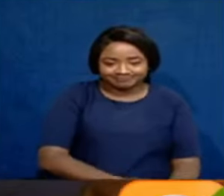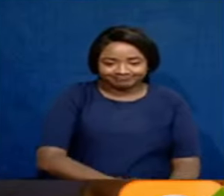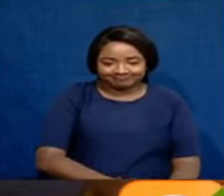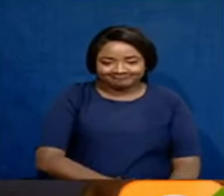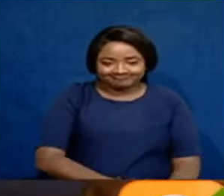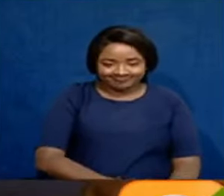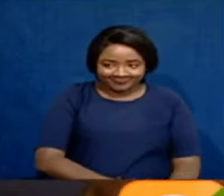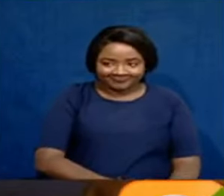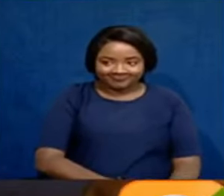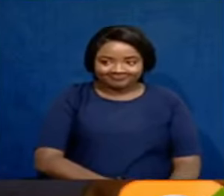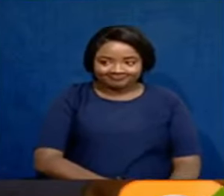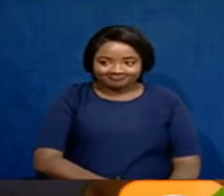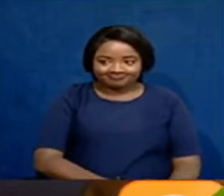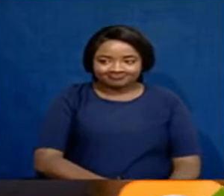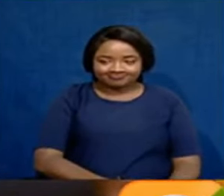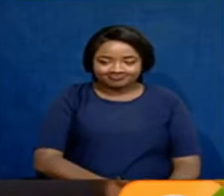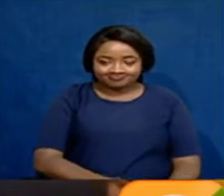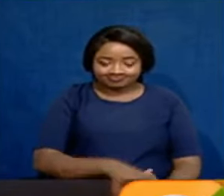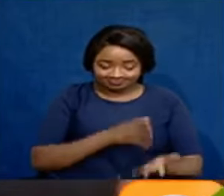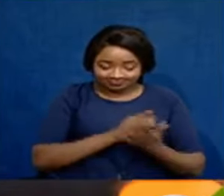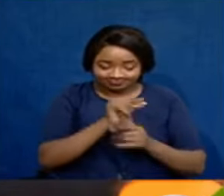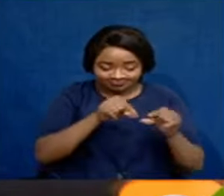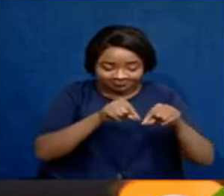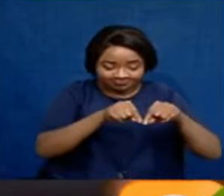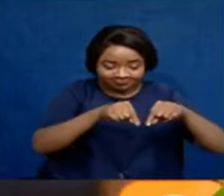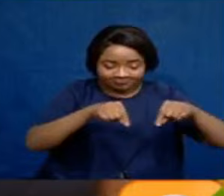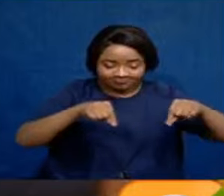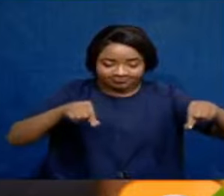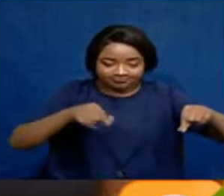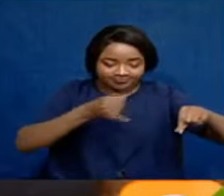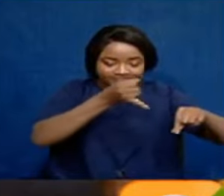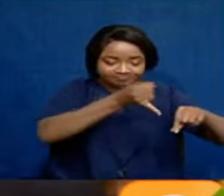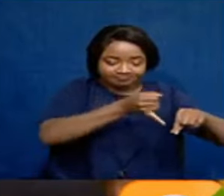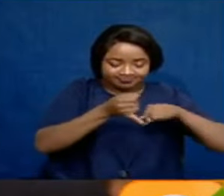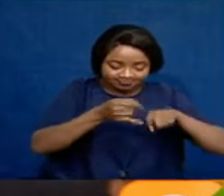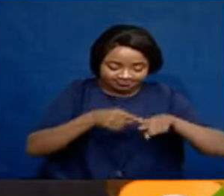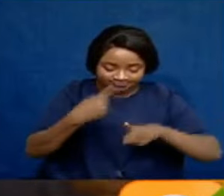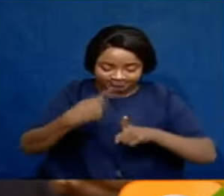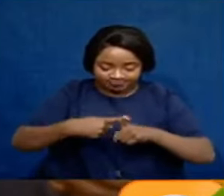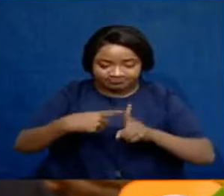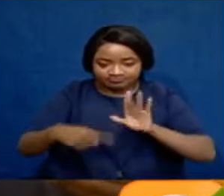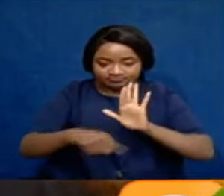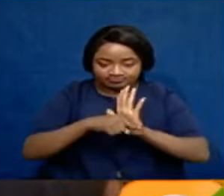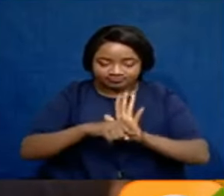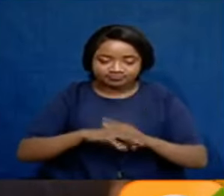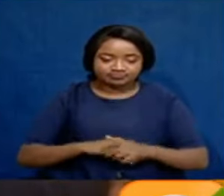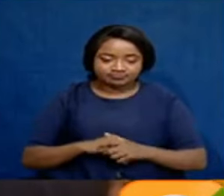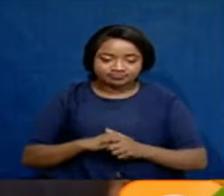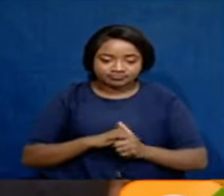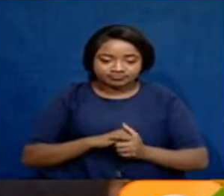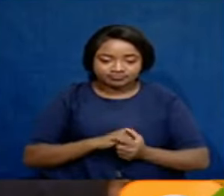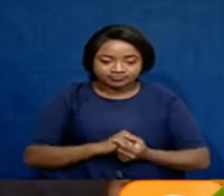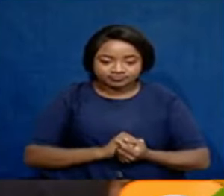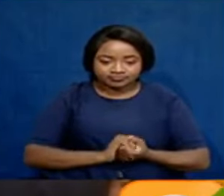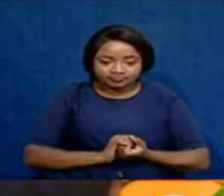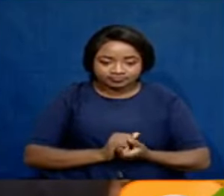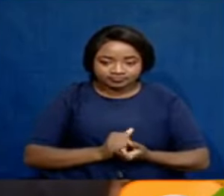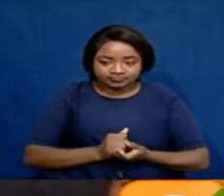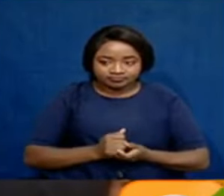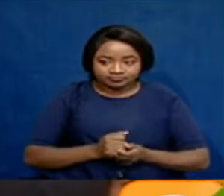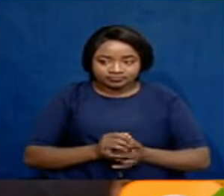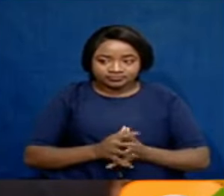a simple strip. And then we say, you most likely could have it. Now, there are, as Dr. Kimani has said,